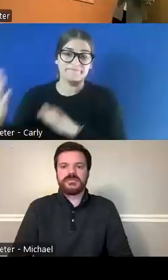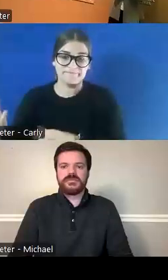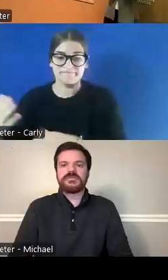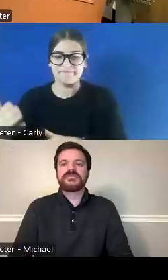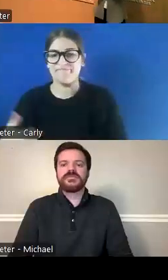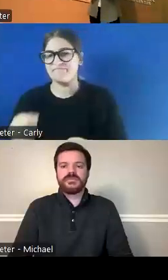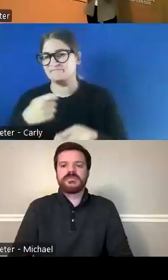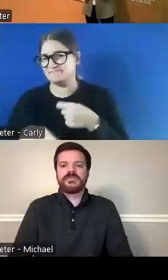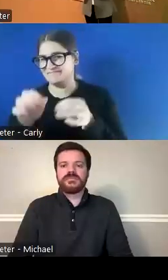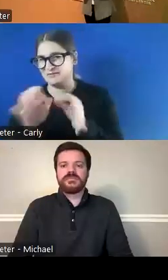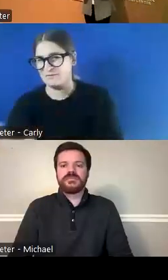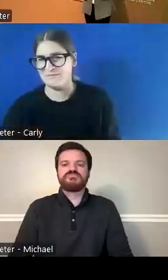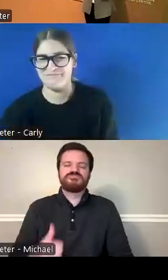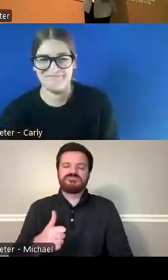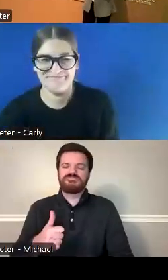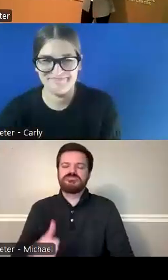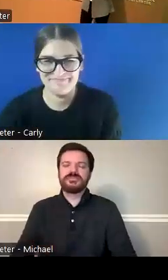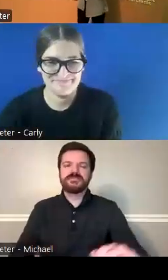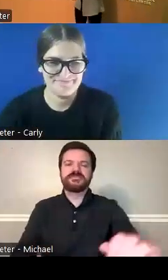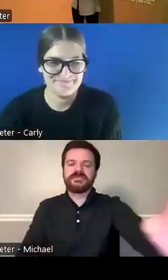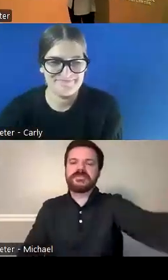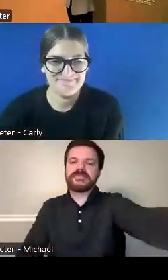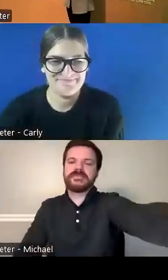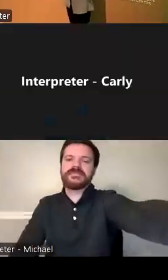Yes, yes, definitely. Yeah, I mean,